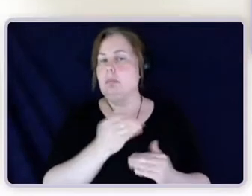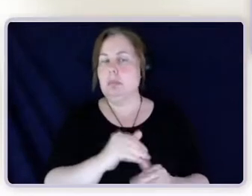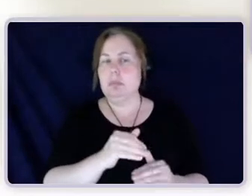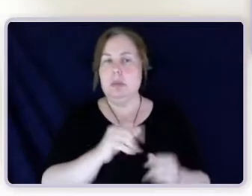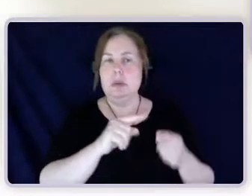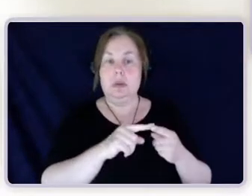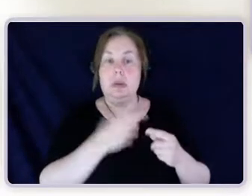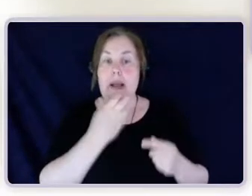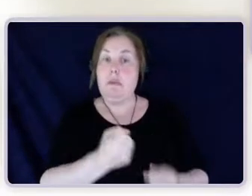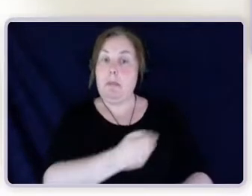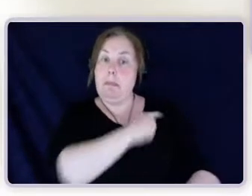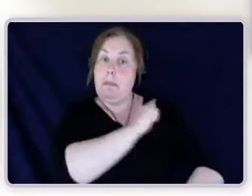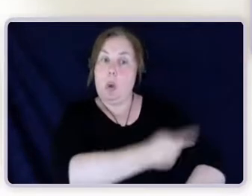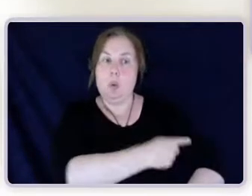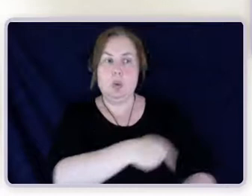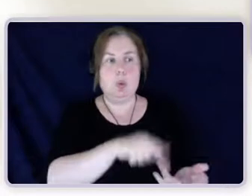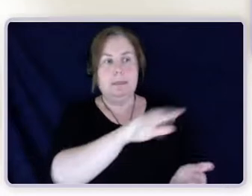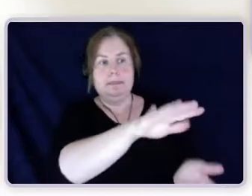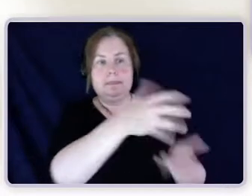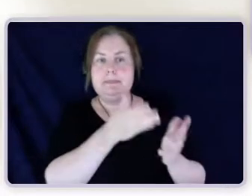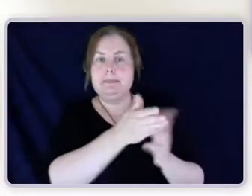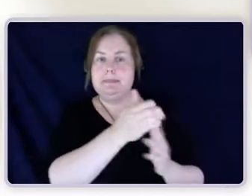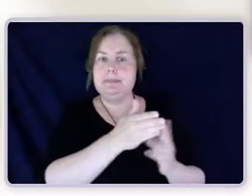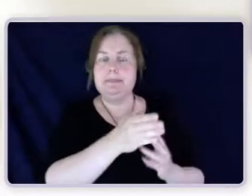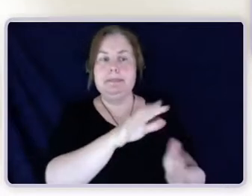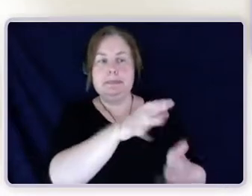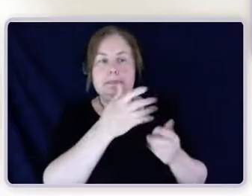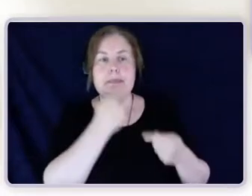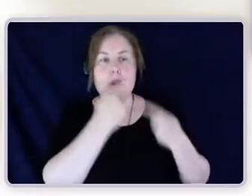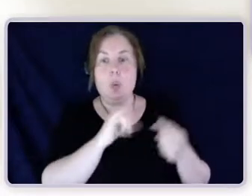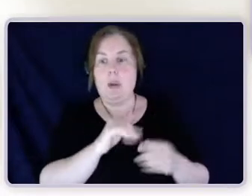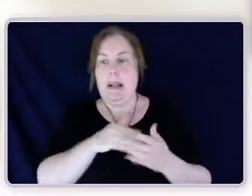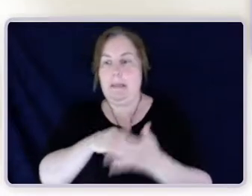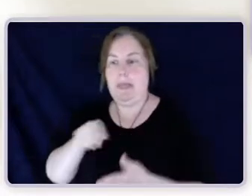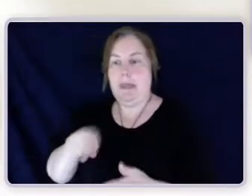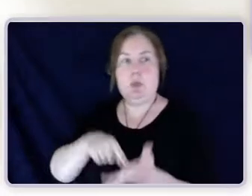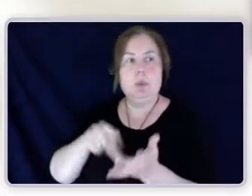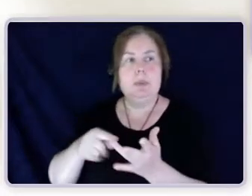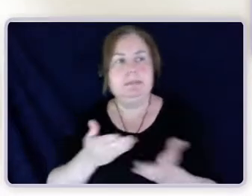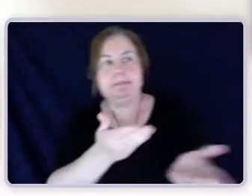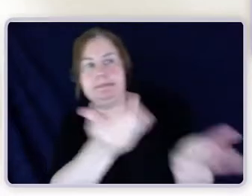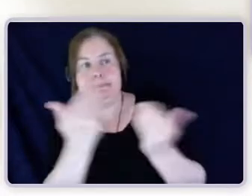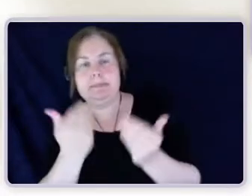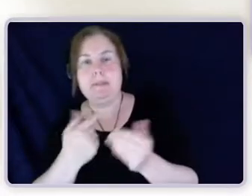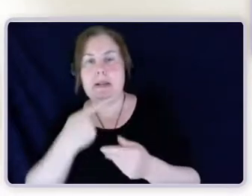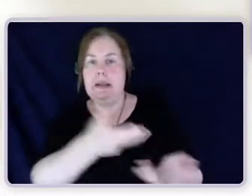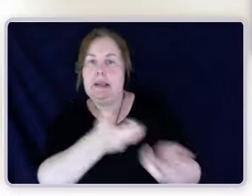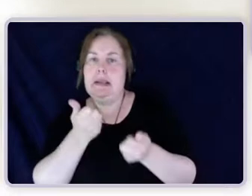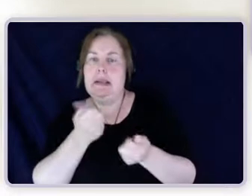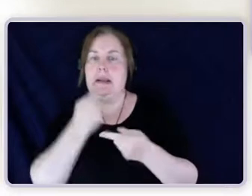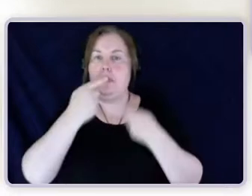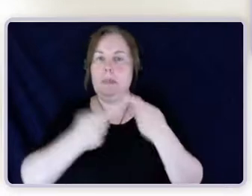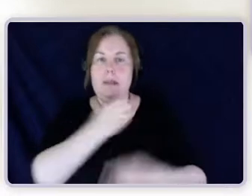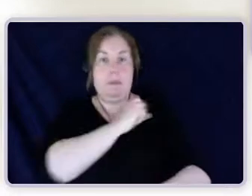information, or help the supported person to get that information. They can help, they have the power to communicate certain